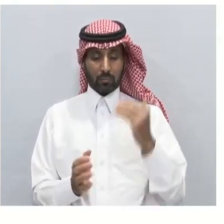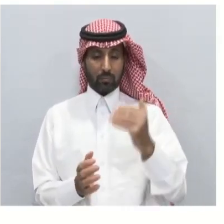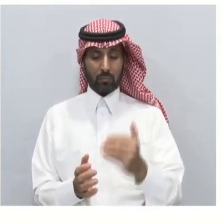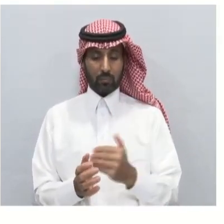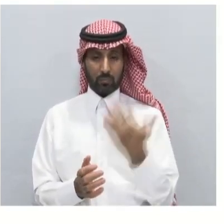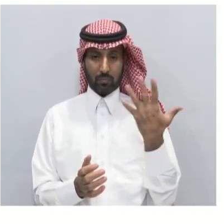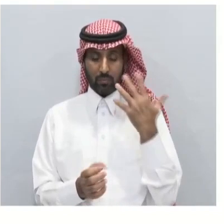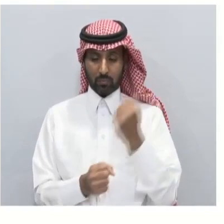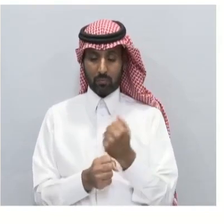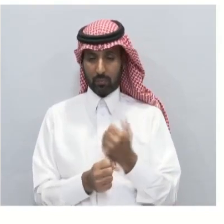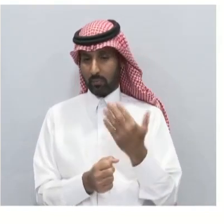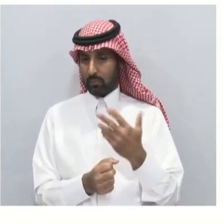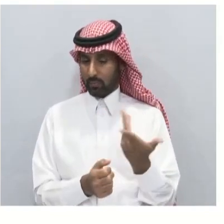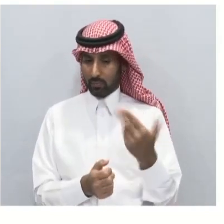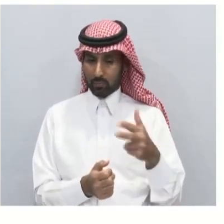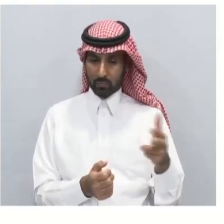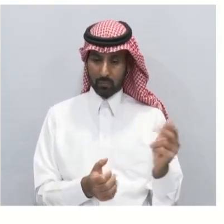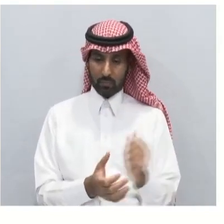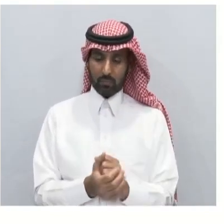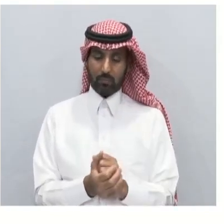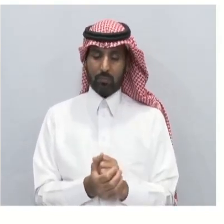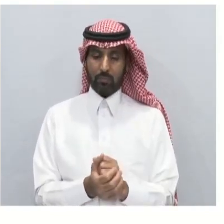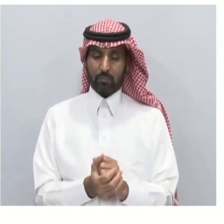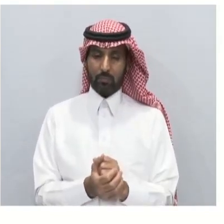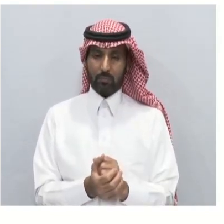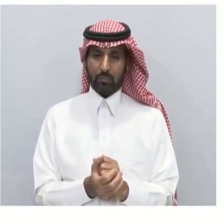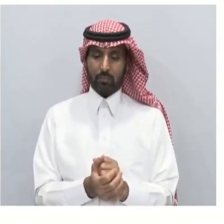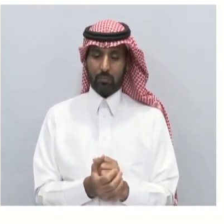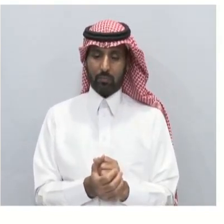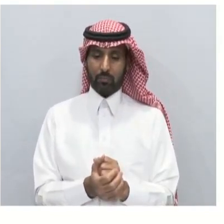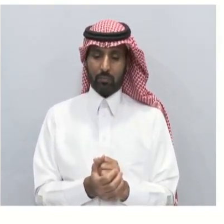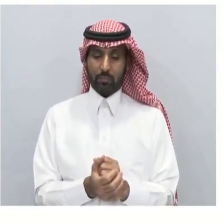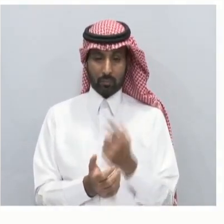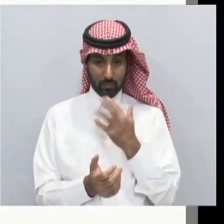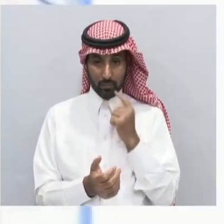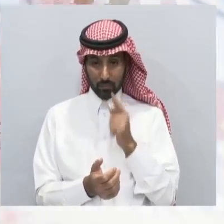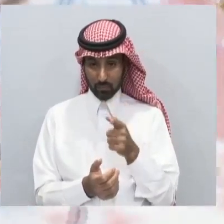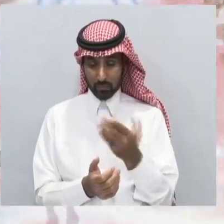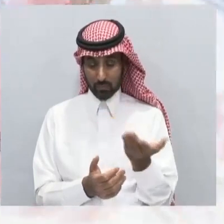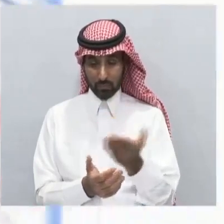are the verbs and how we form it in sentences. Hopefully, this makes everything easier